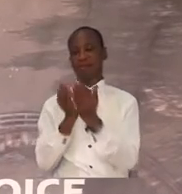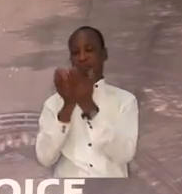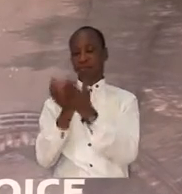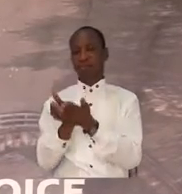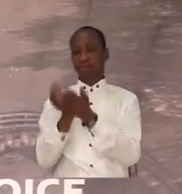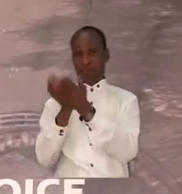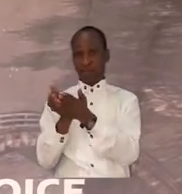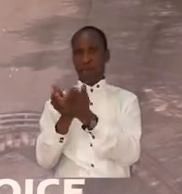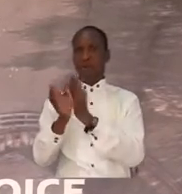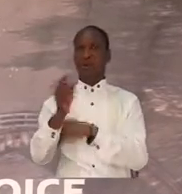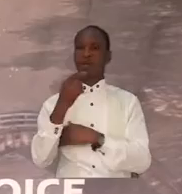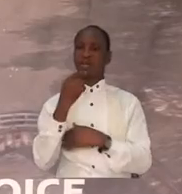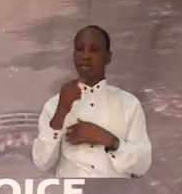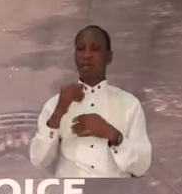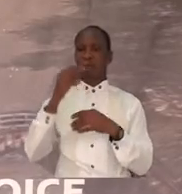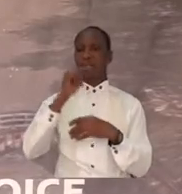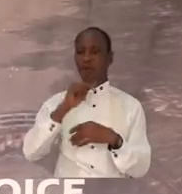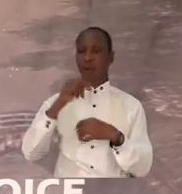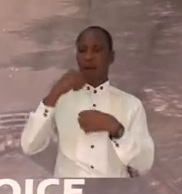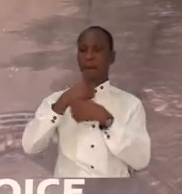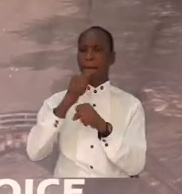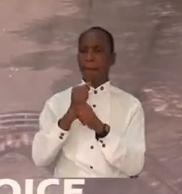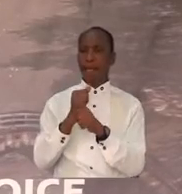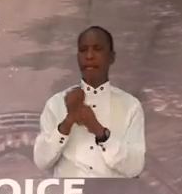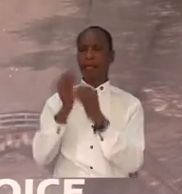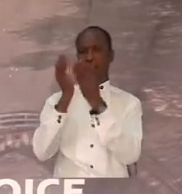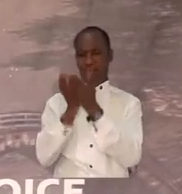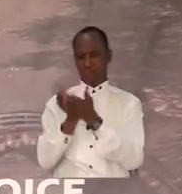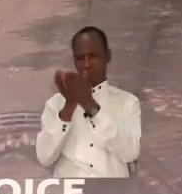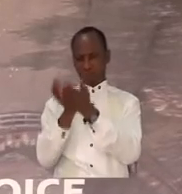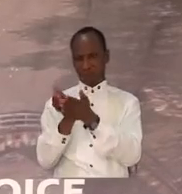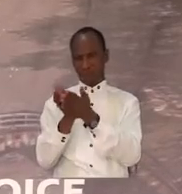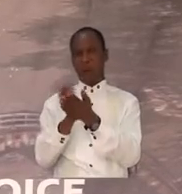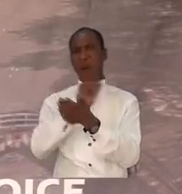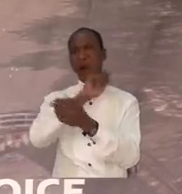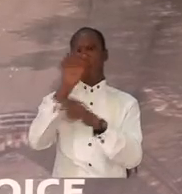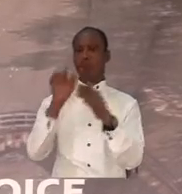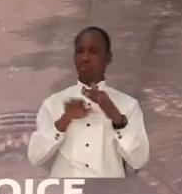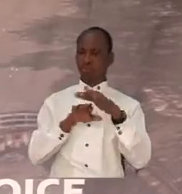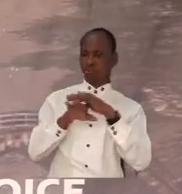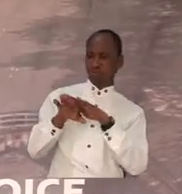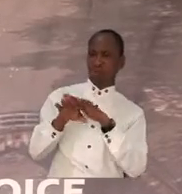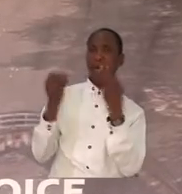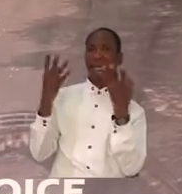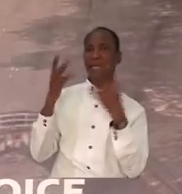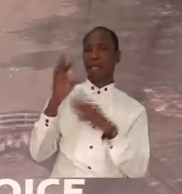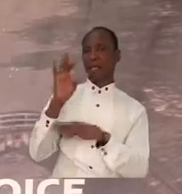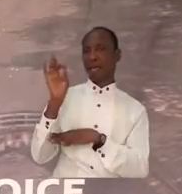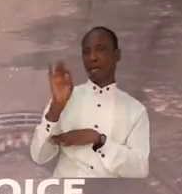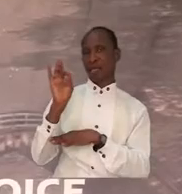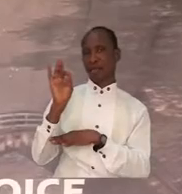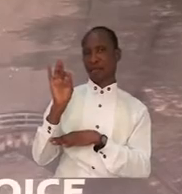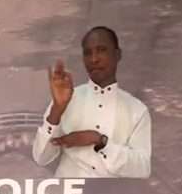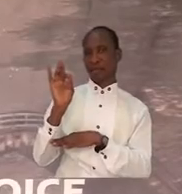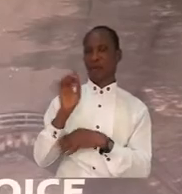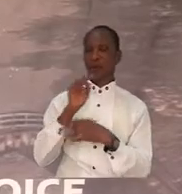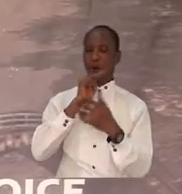boat kasiye pa. Ubiya okwa sa boat unumono unyankwa. No mu ye nipa wotu. Papa noa